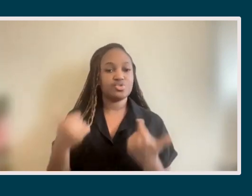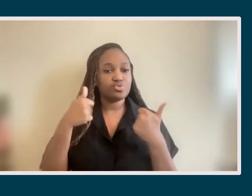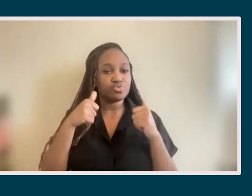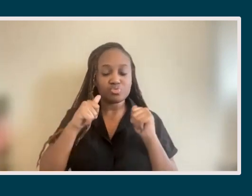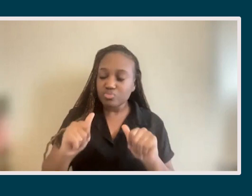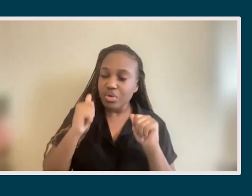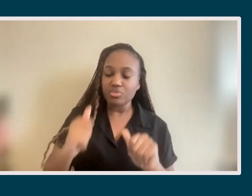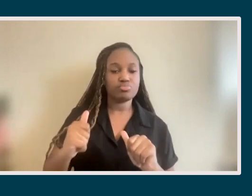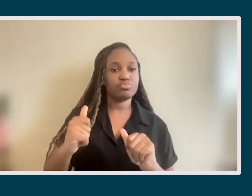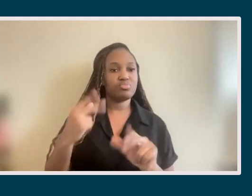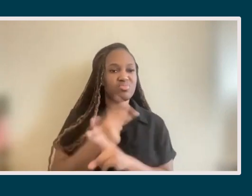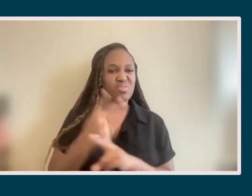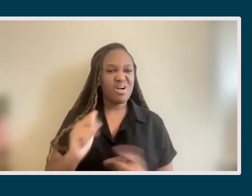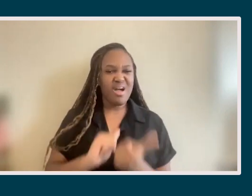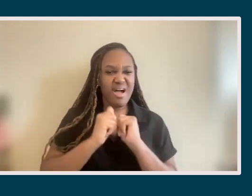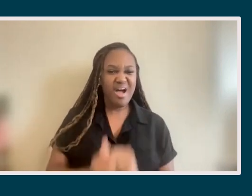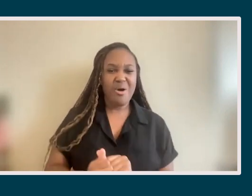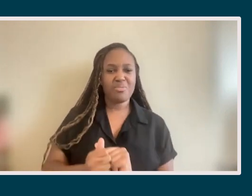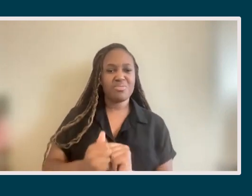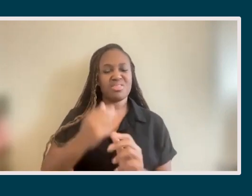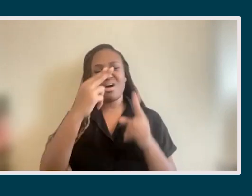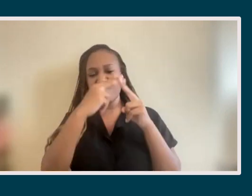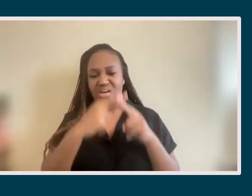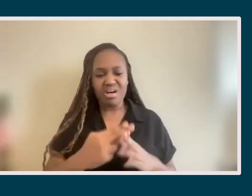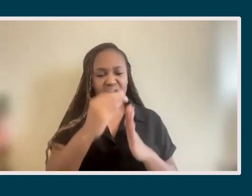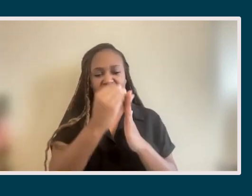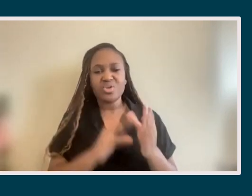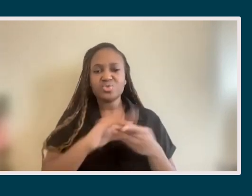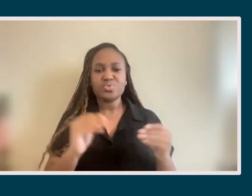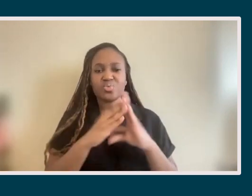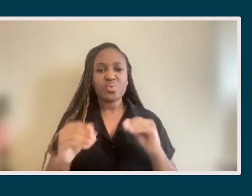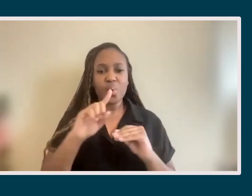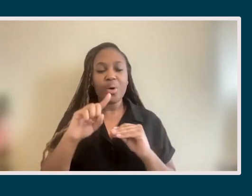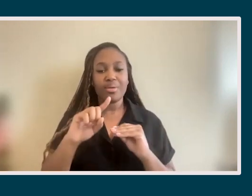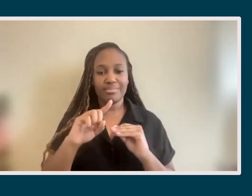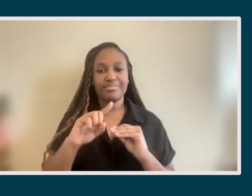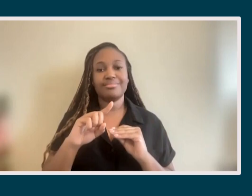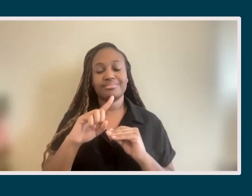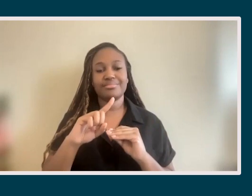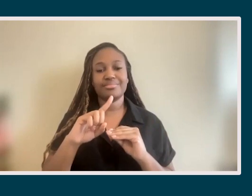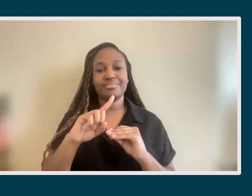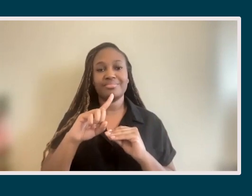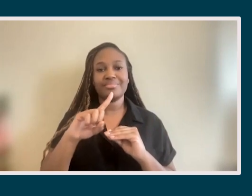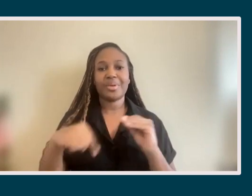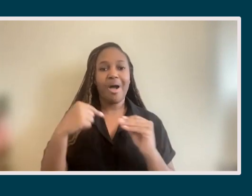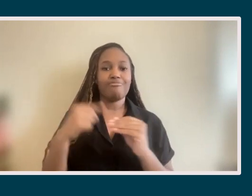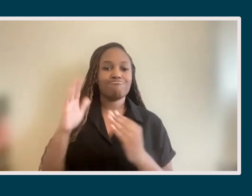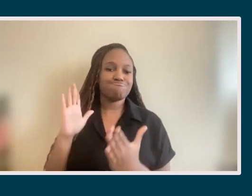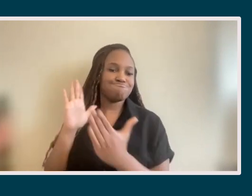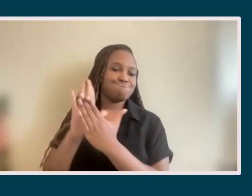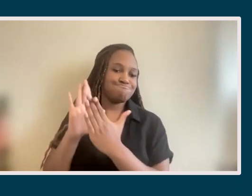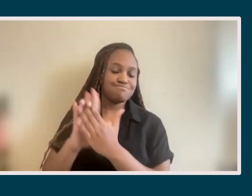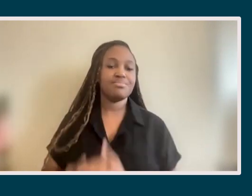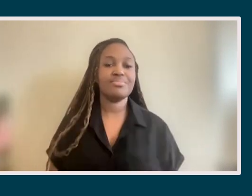around DEI, and high-fiving babies, which I can attest to. You're always high-fiving Cohen and Taylor. Those working with Laura have called